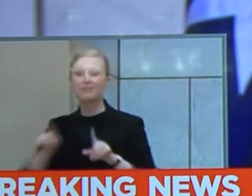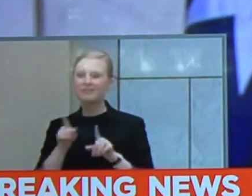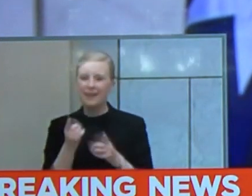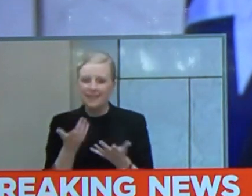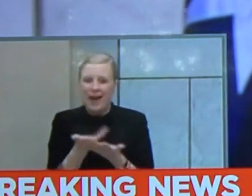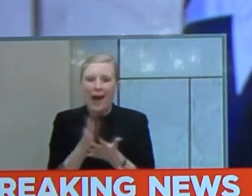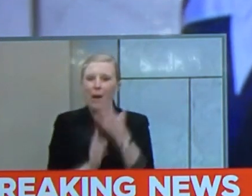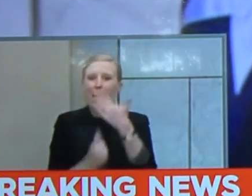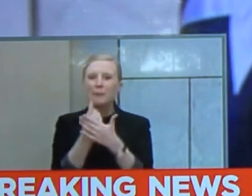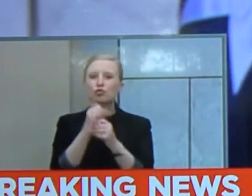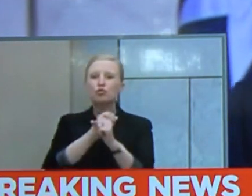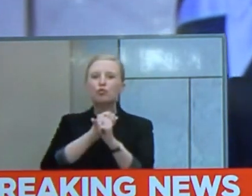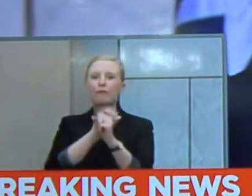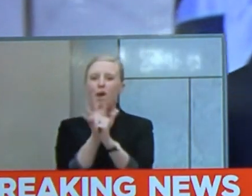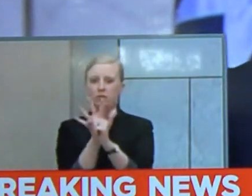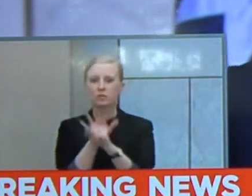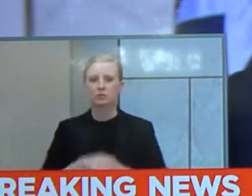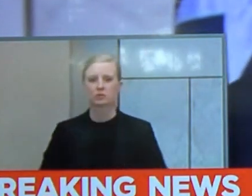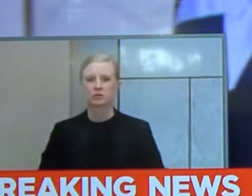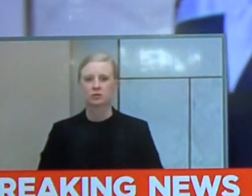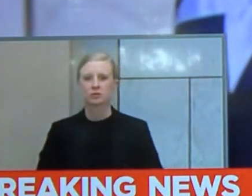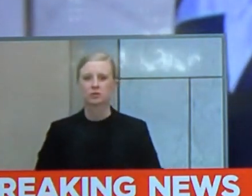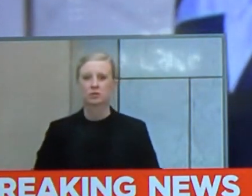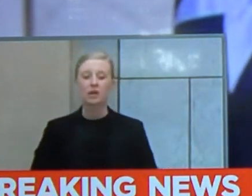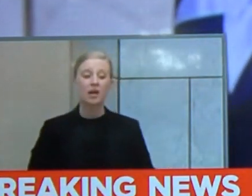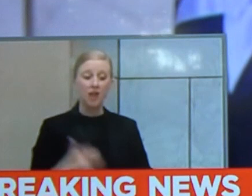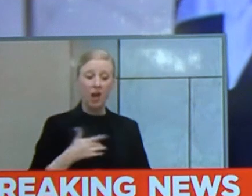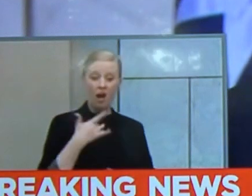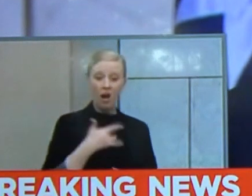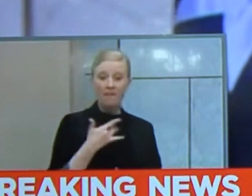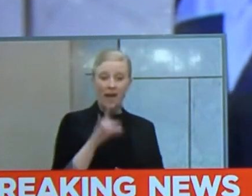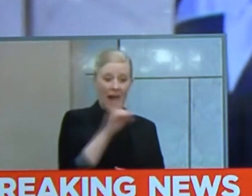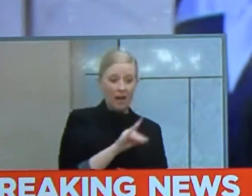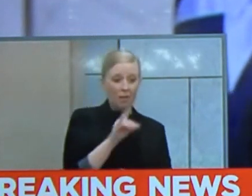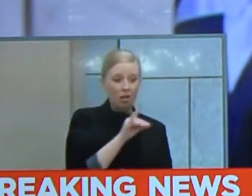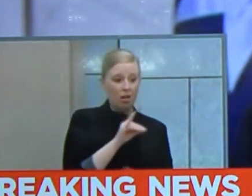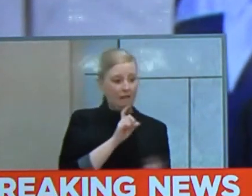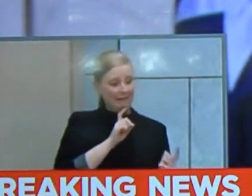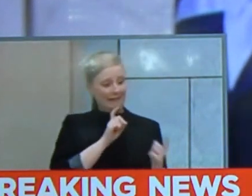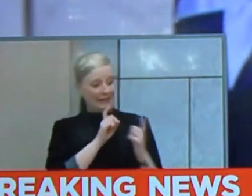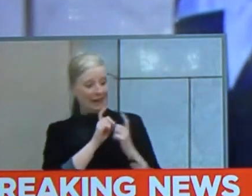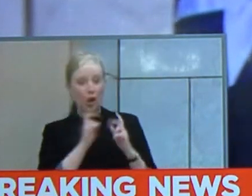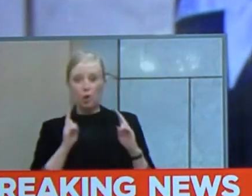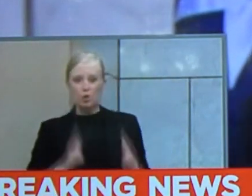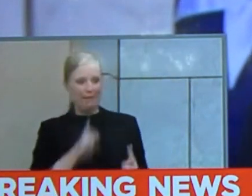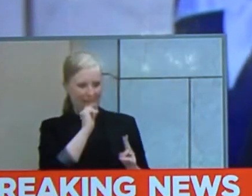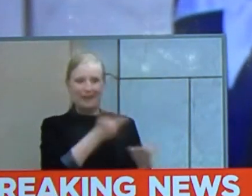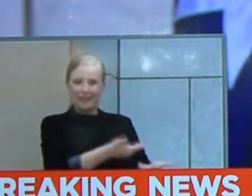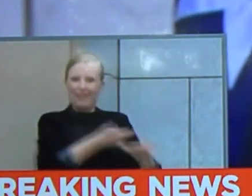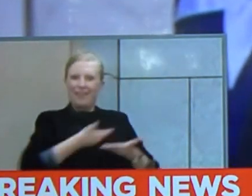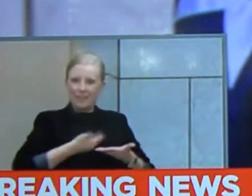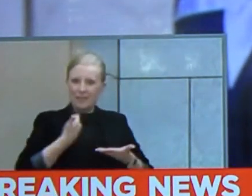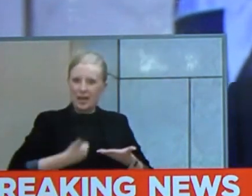have close contact between a lot of live animals and human beings. So it is a risk that's been well identified. You